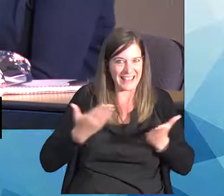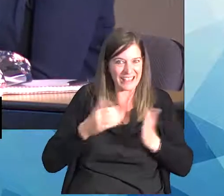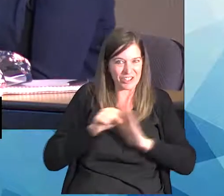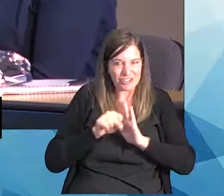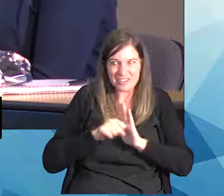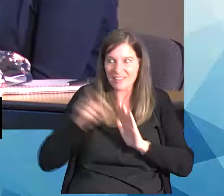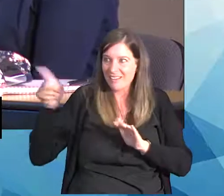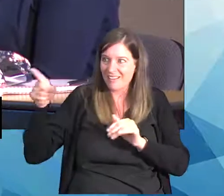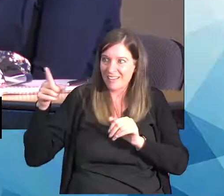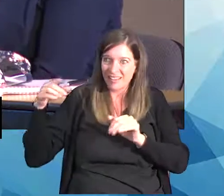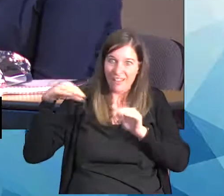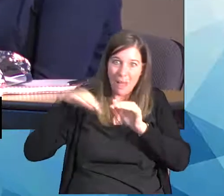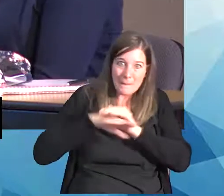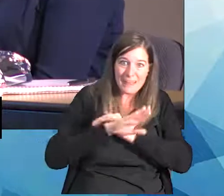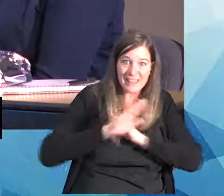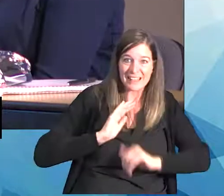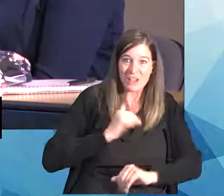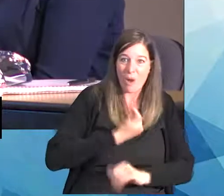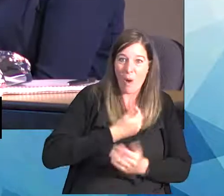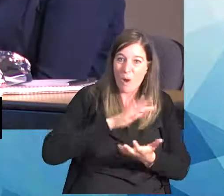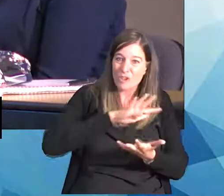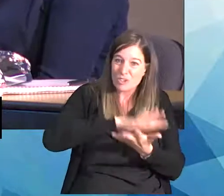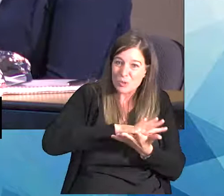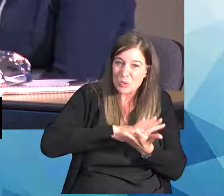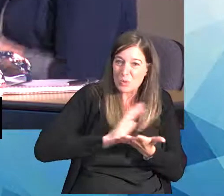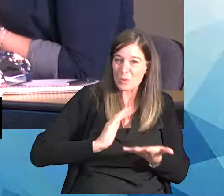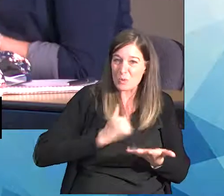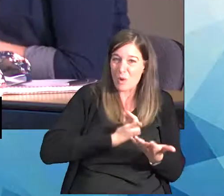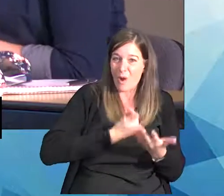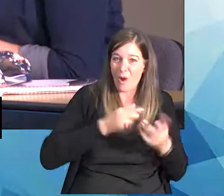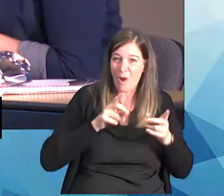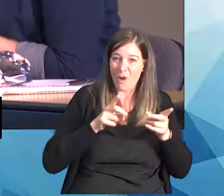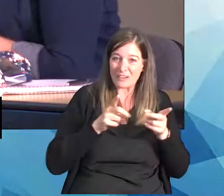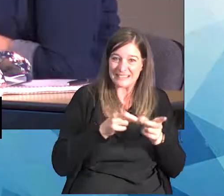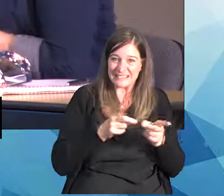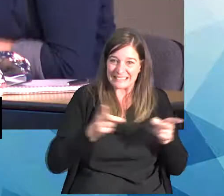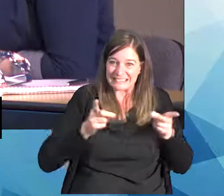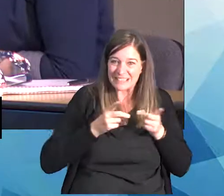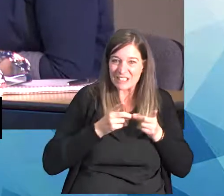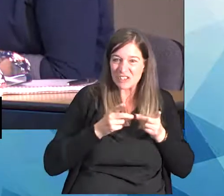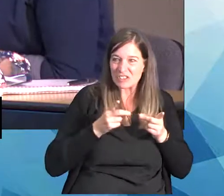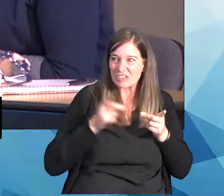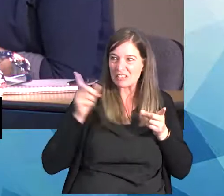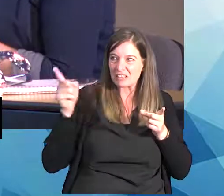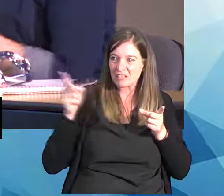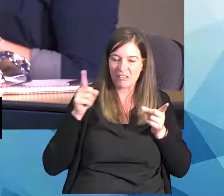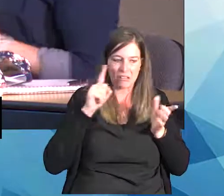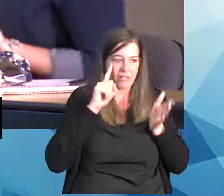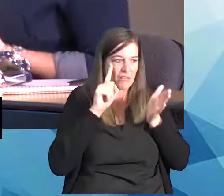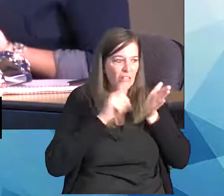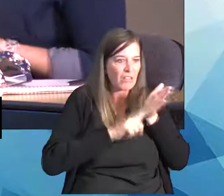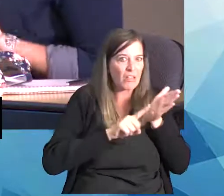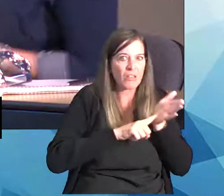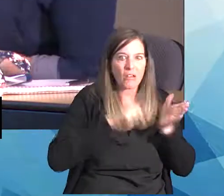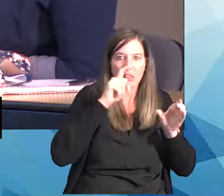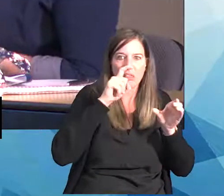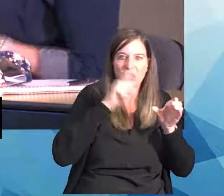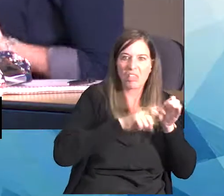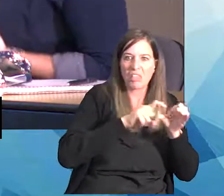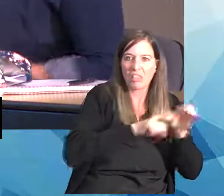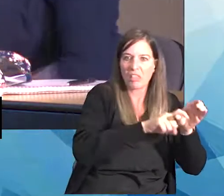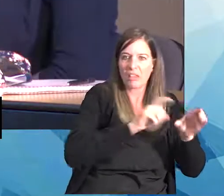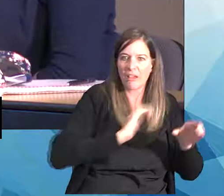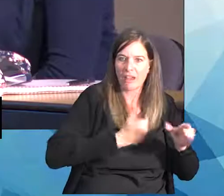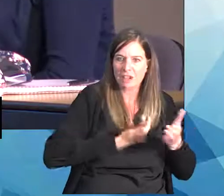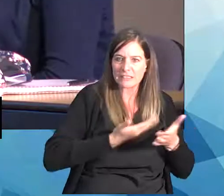our school and our districts and kind of just like going through our stuff. I mean, I guess